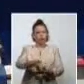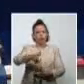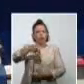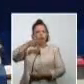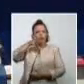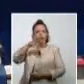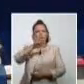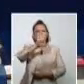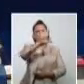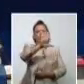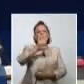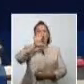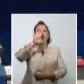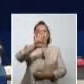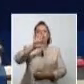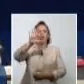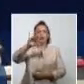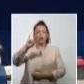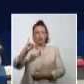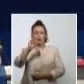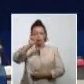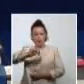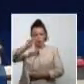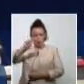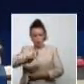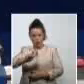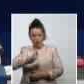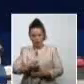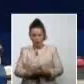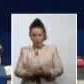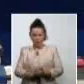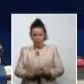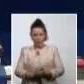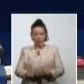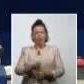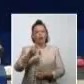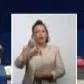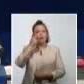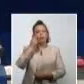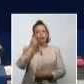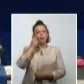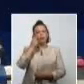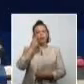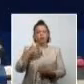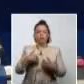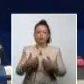lower than those reported on previous days.